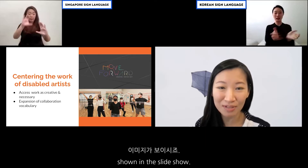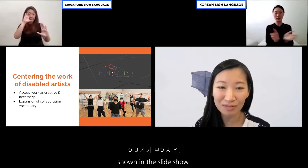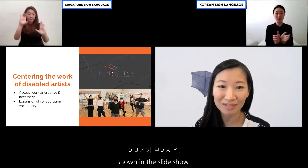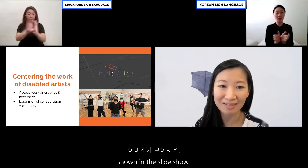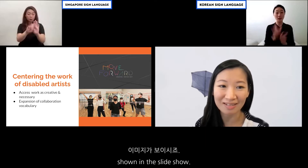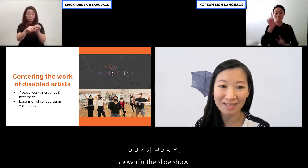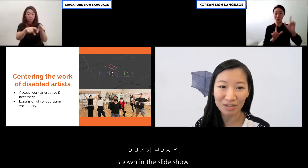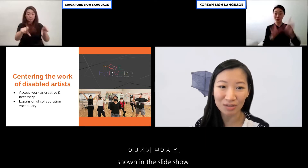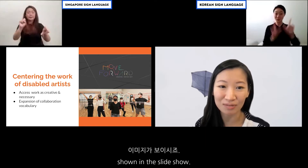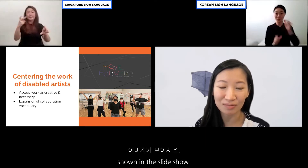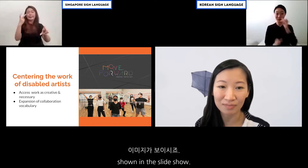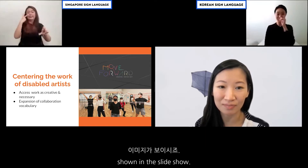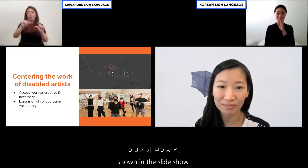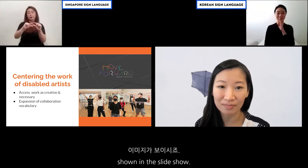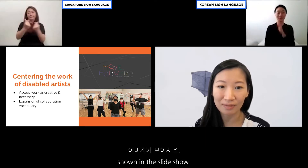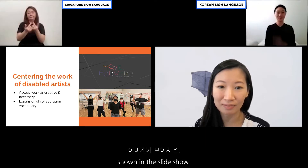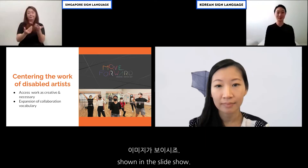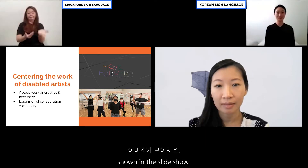team shown in the slideshow.